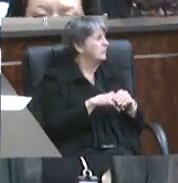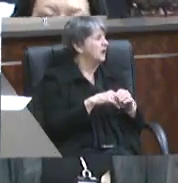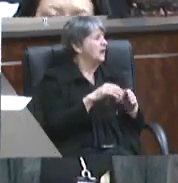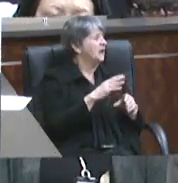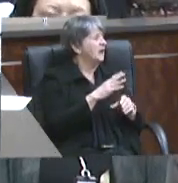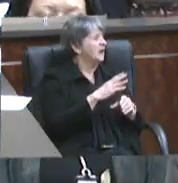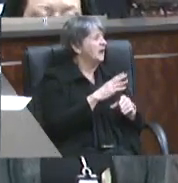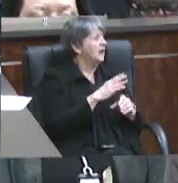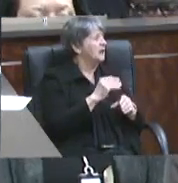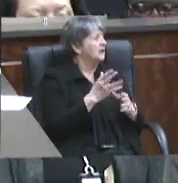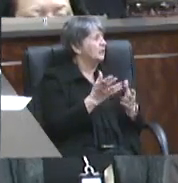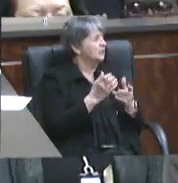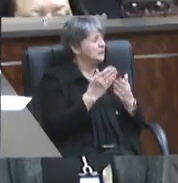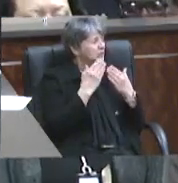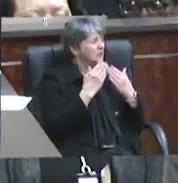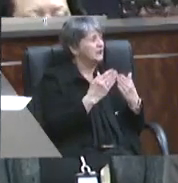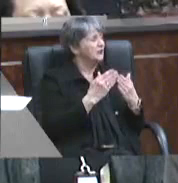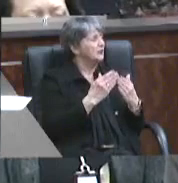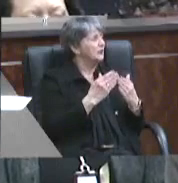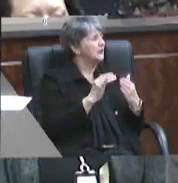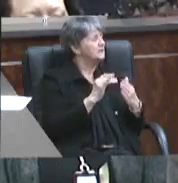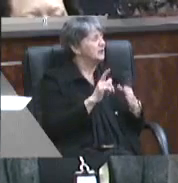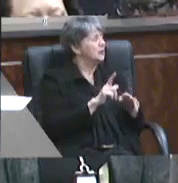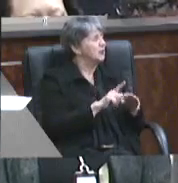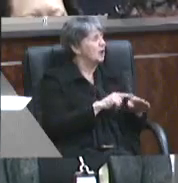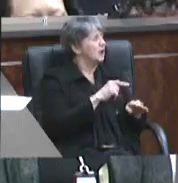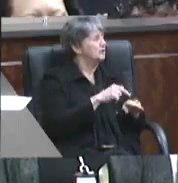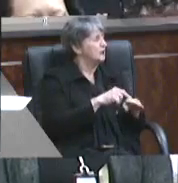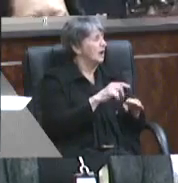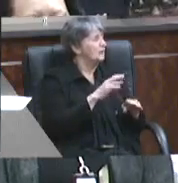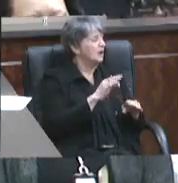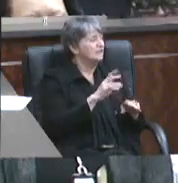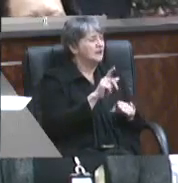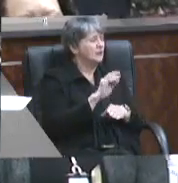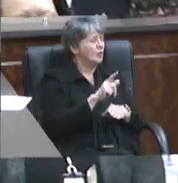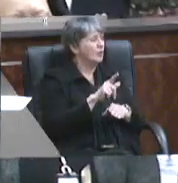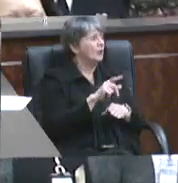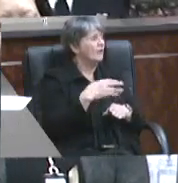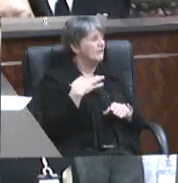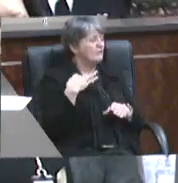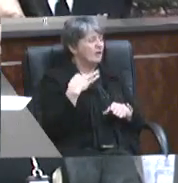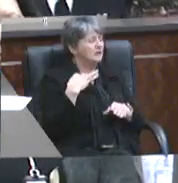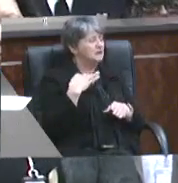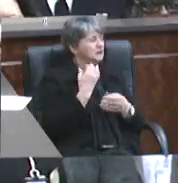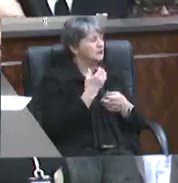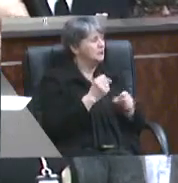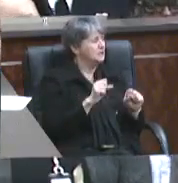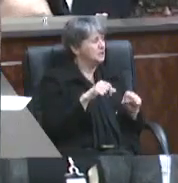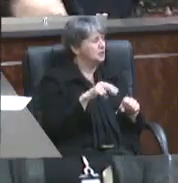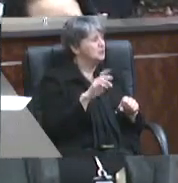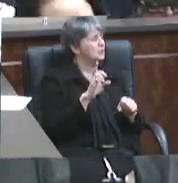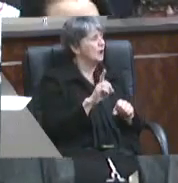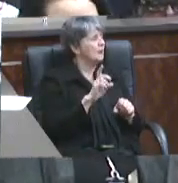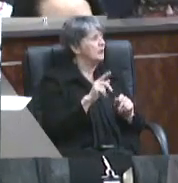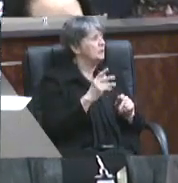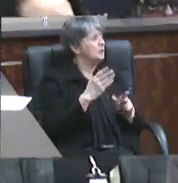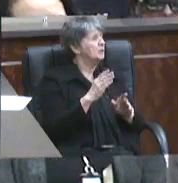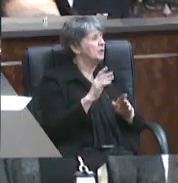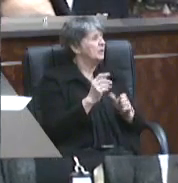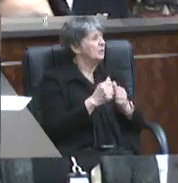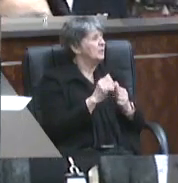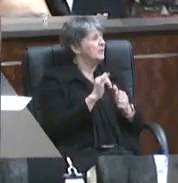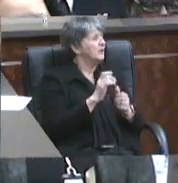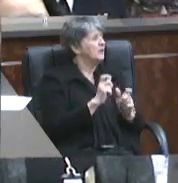Department, I want to thank you as a longtime member of the Laurel Volunteer Rescue Squad. A lot of people don't know that. And with that, I'll